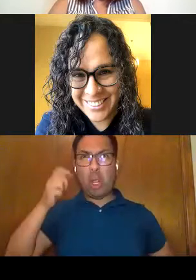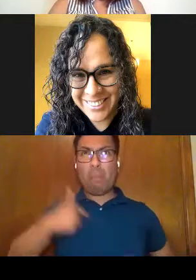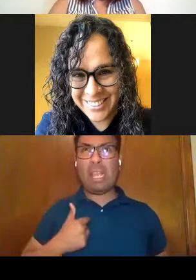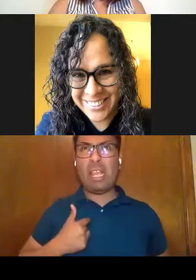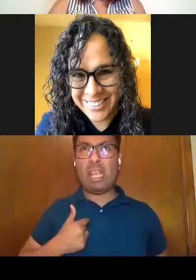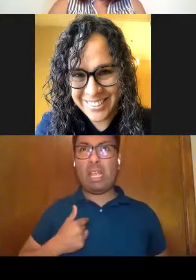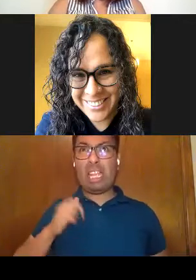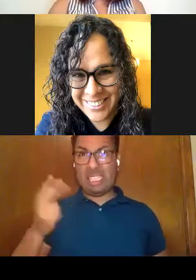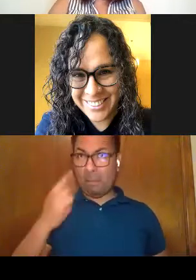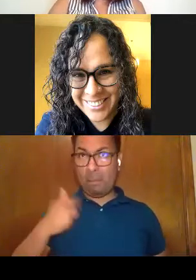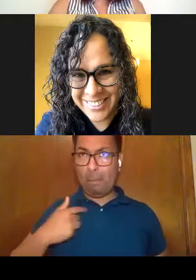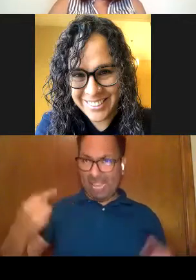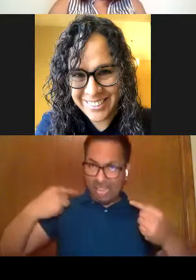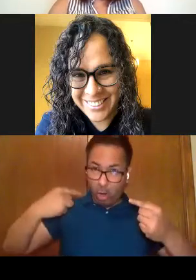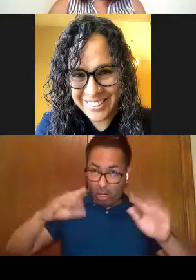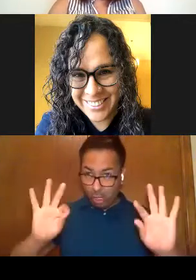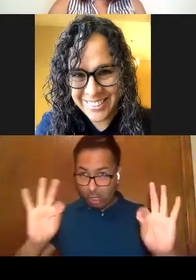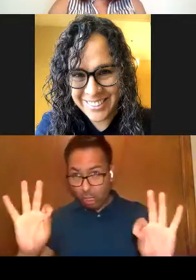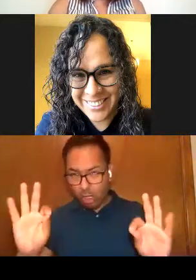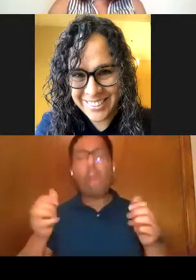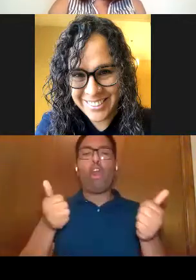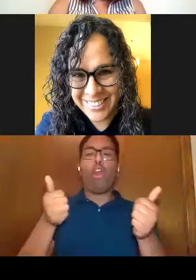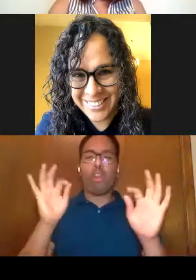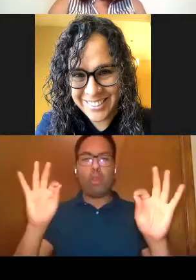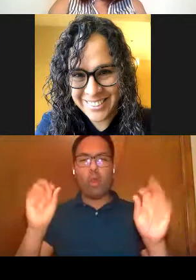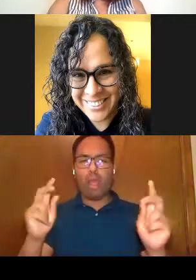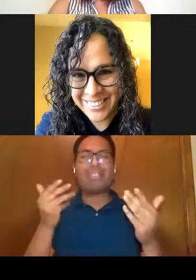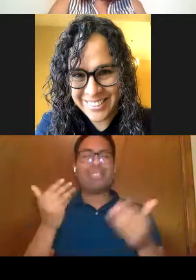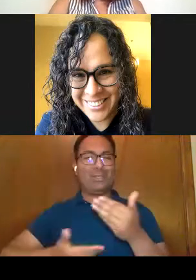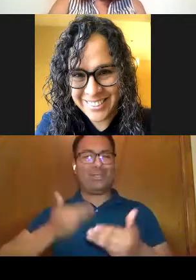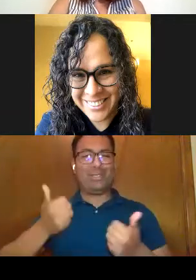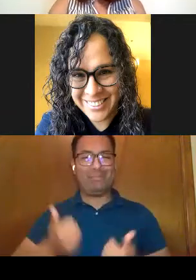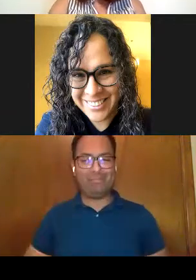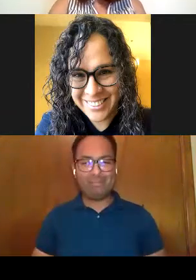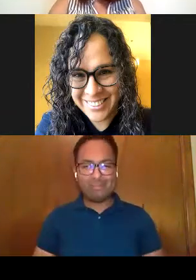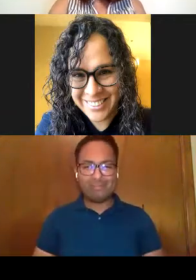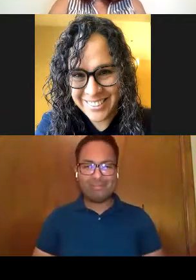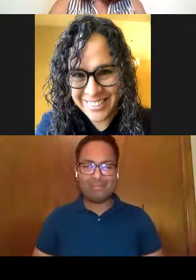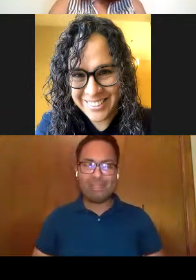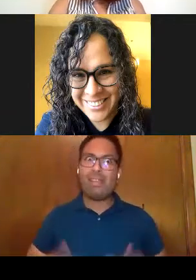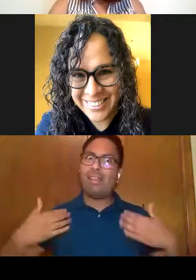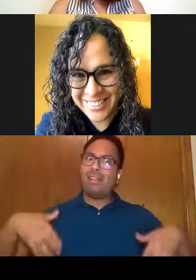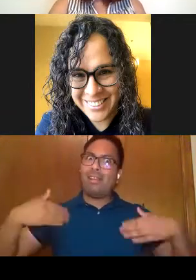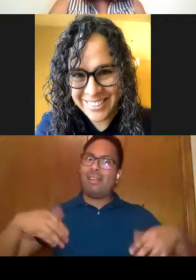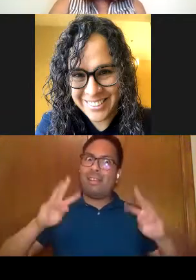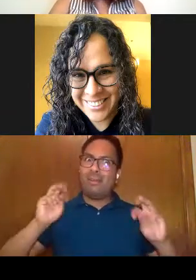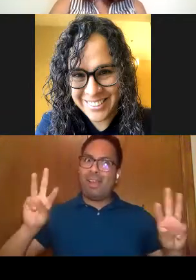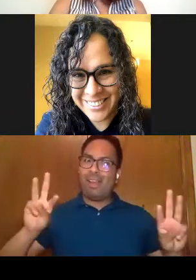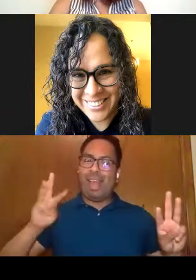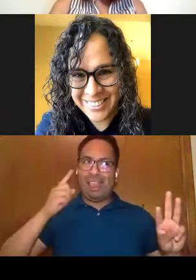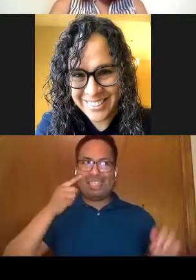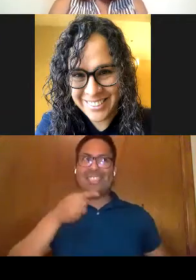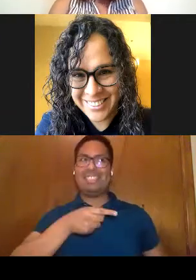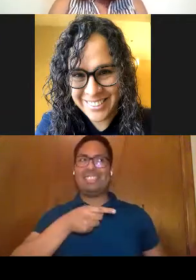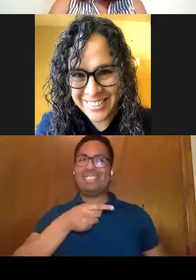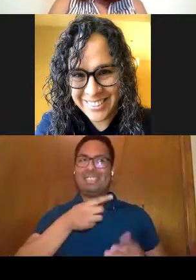here. Right? You got it? Okay, good. Okay, let's get going. Okay, wow. I think we learned a couple things from that